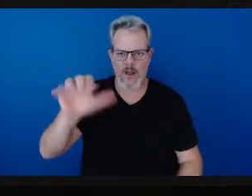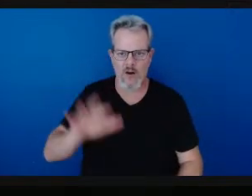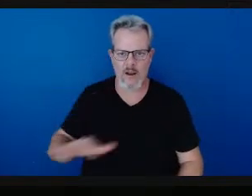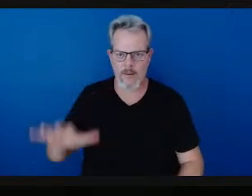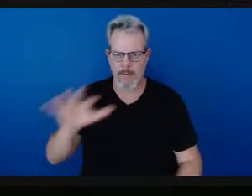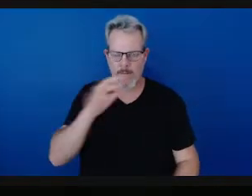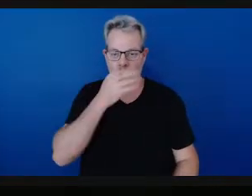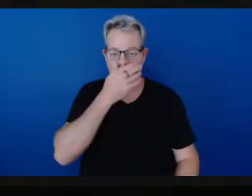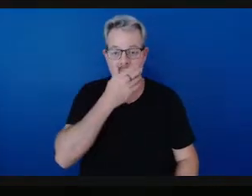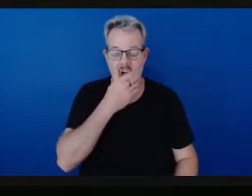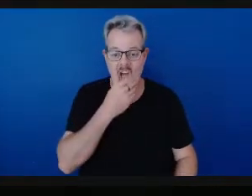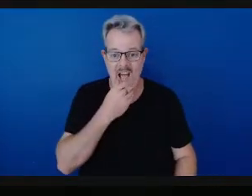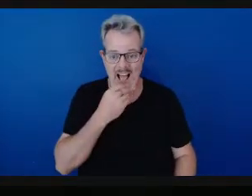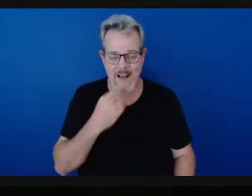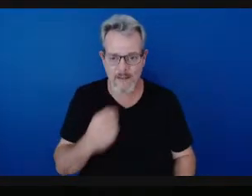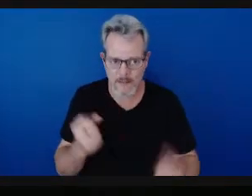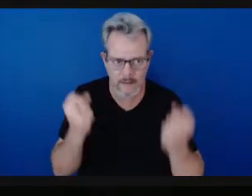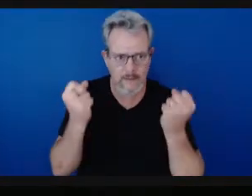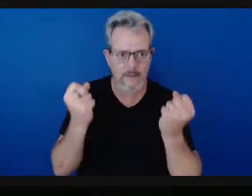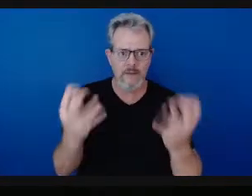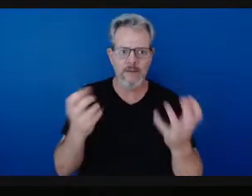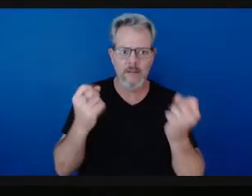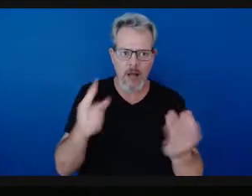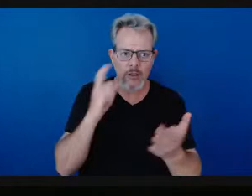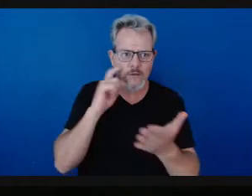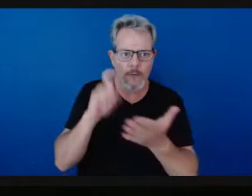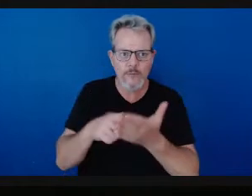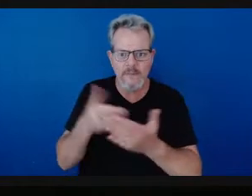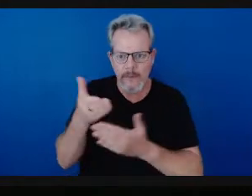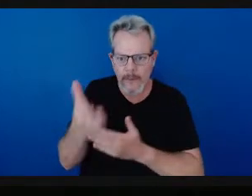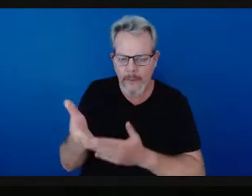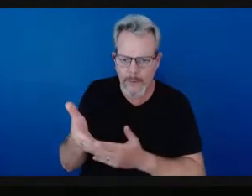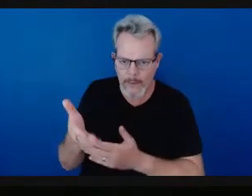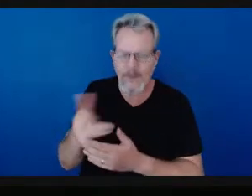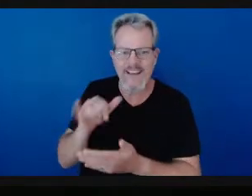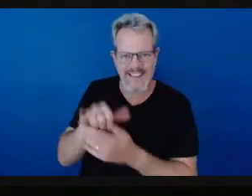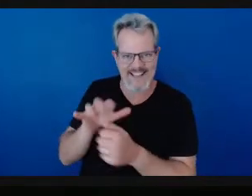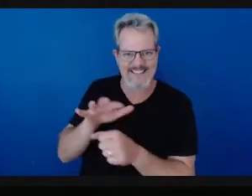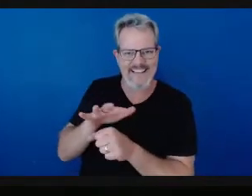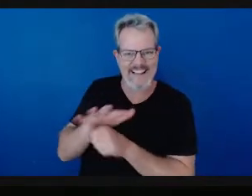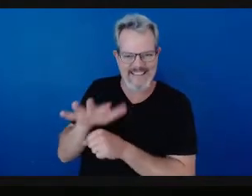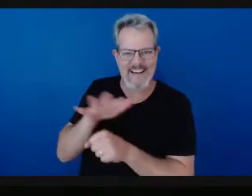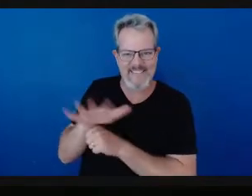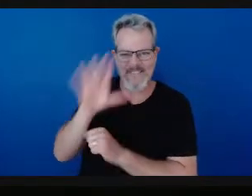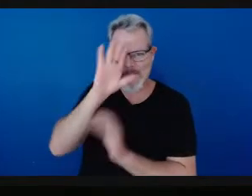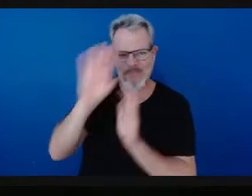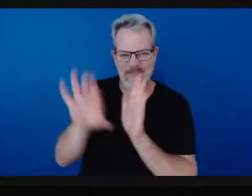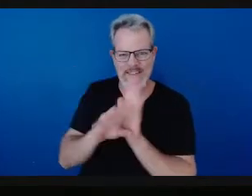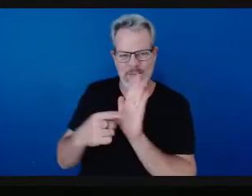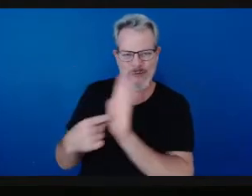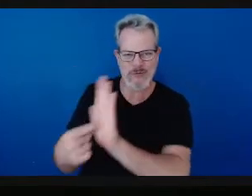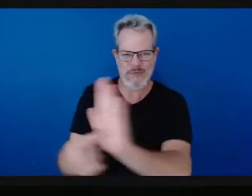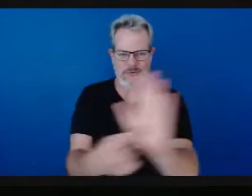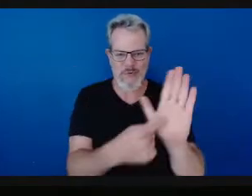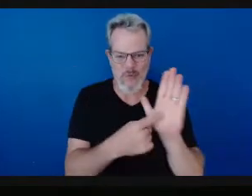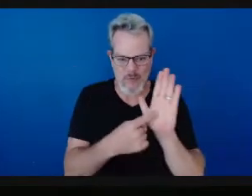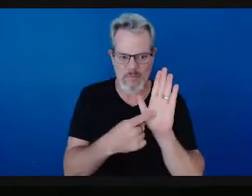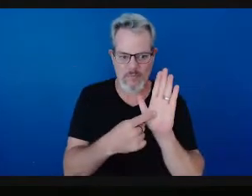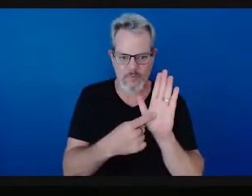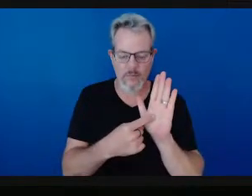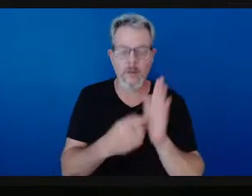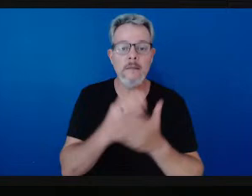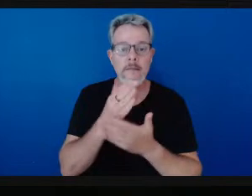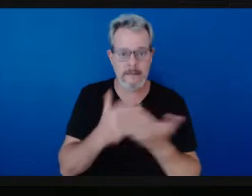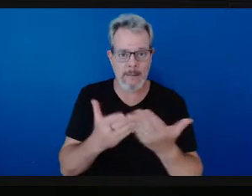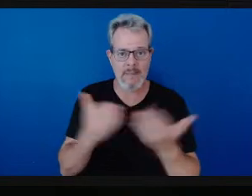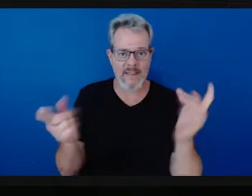So lots of observations there. That is, I think, enough to show for now. Things are expected to change here.